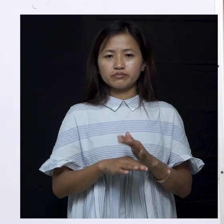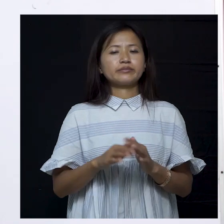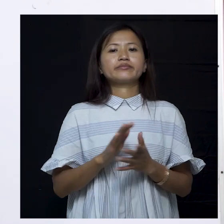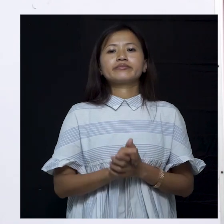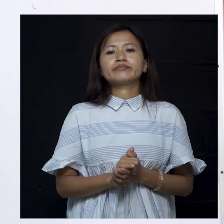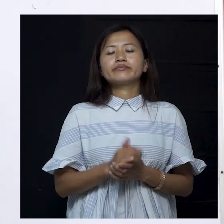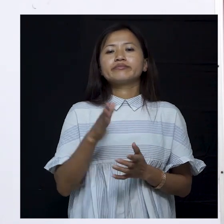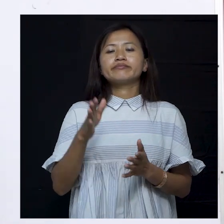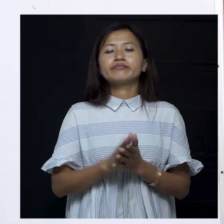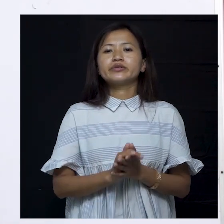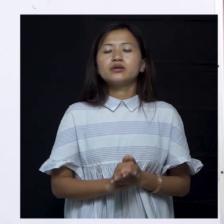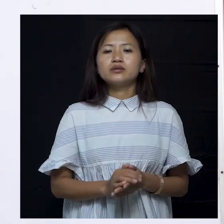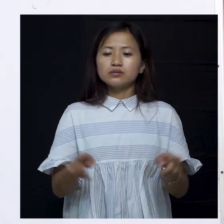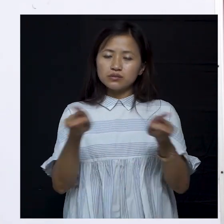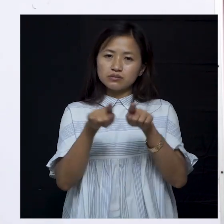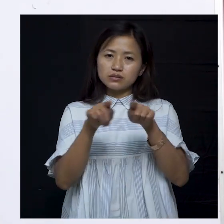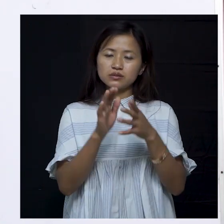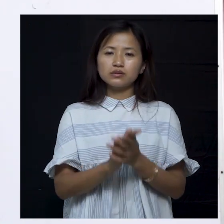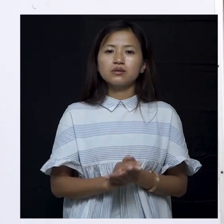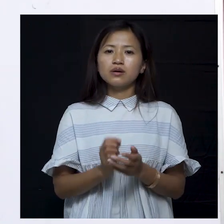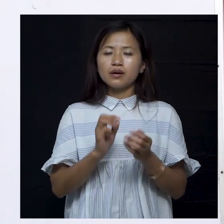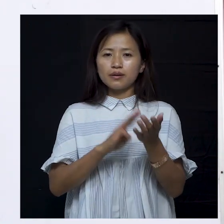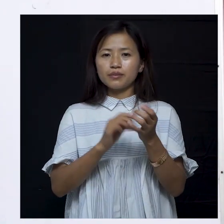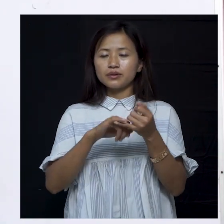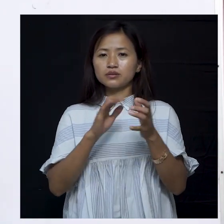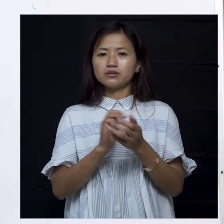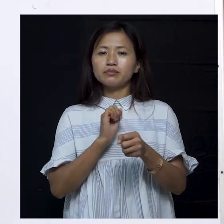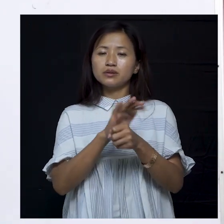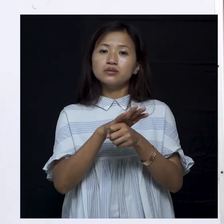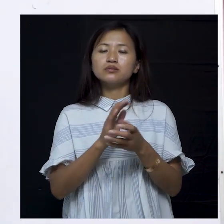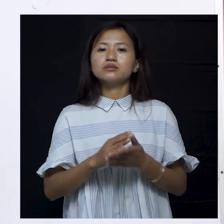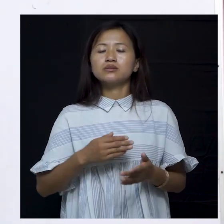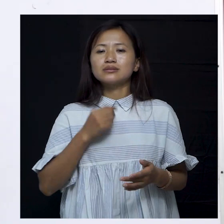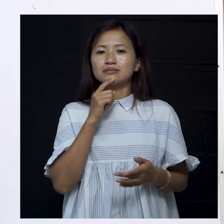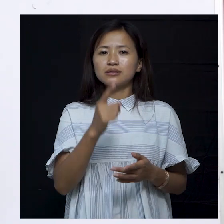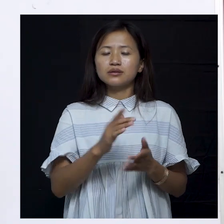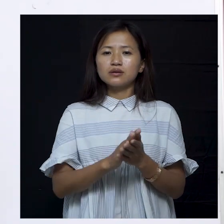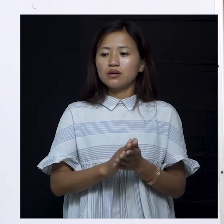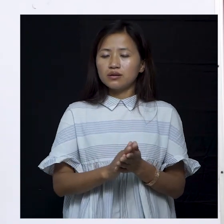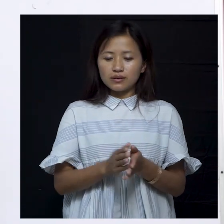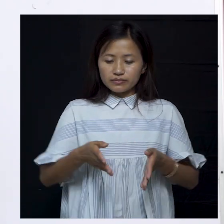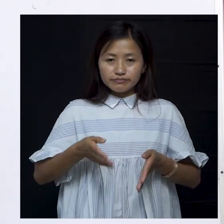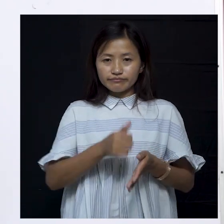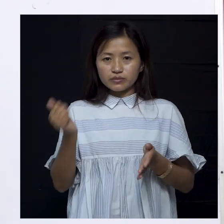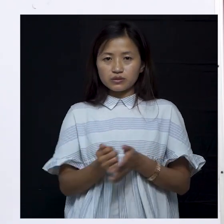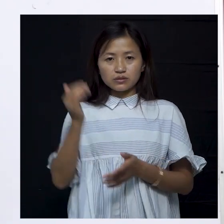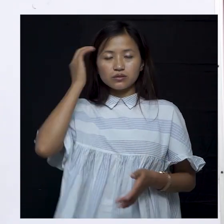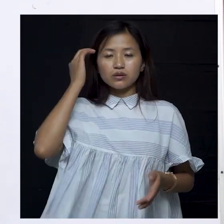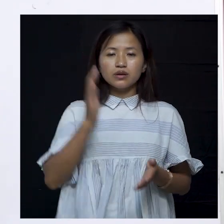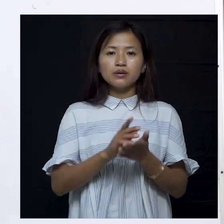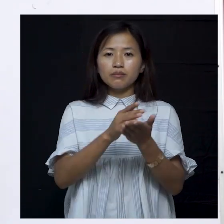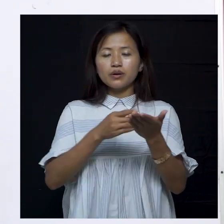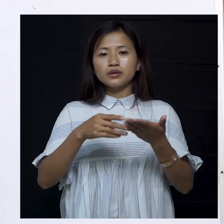of the sentence is still the same because the message that you want to convey is that you want to let others know that that particular